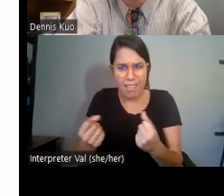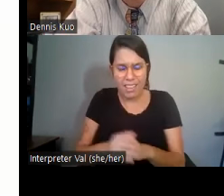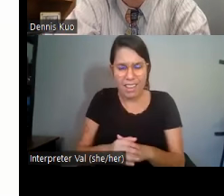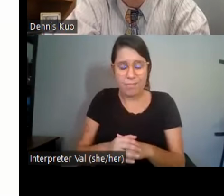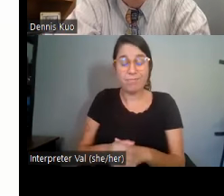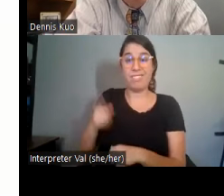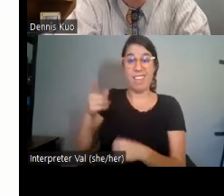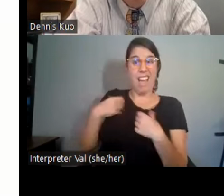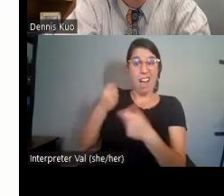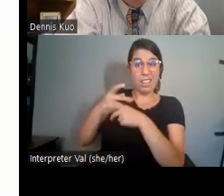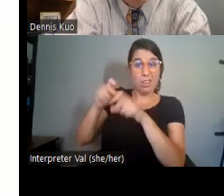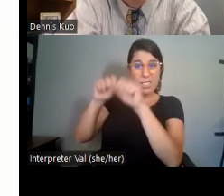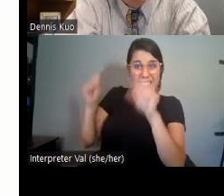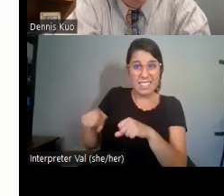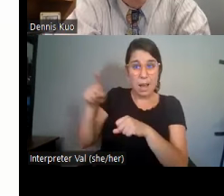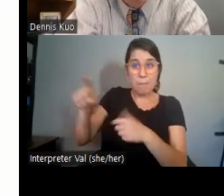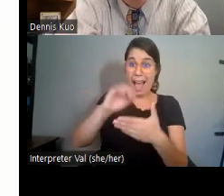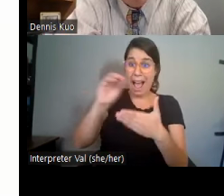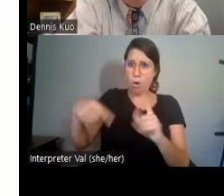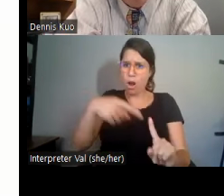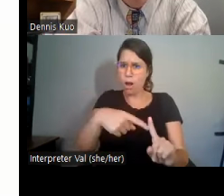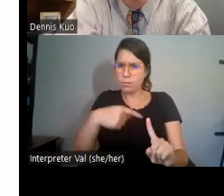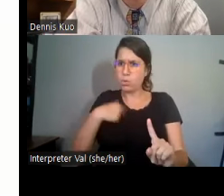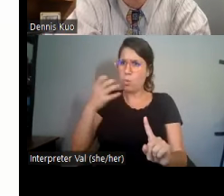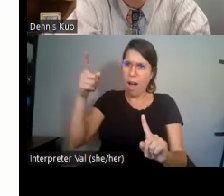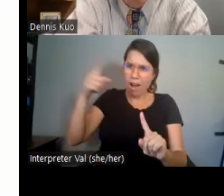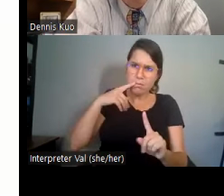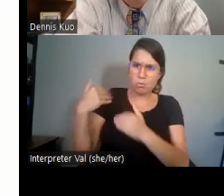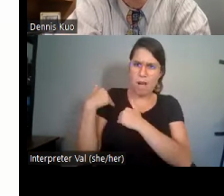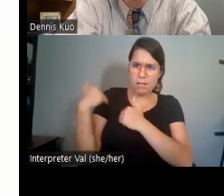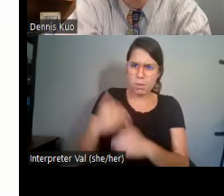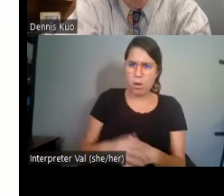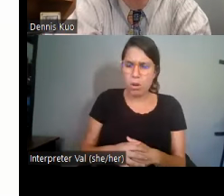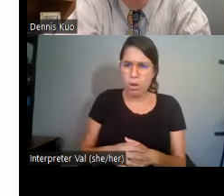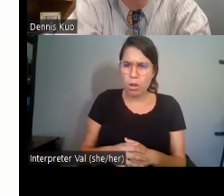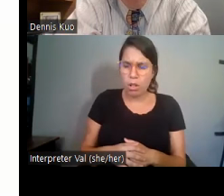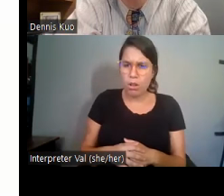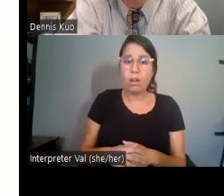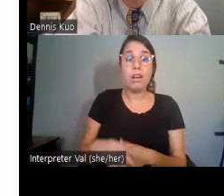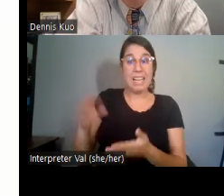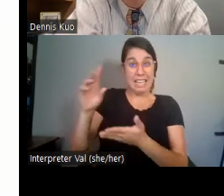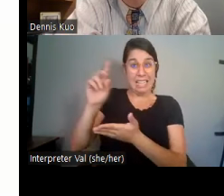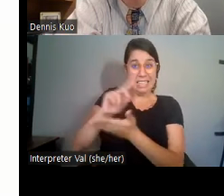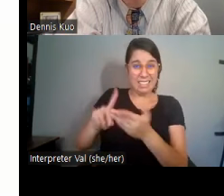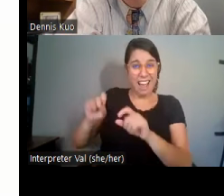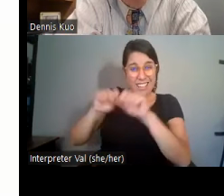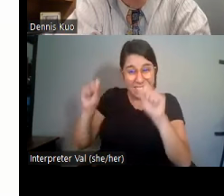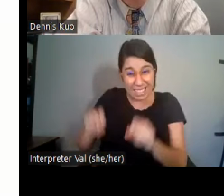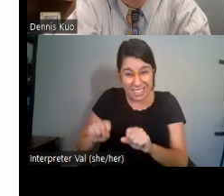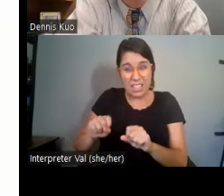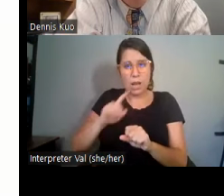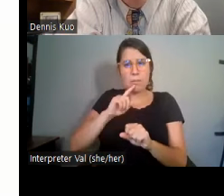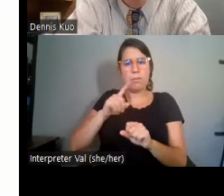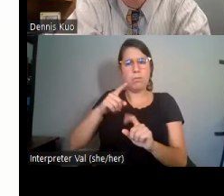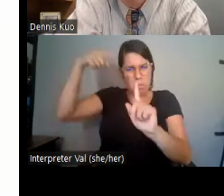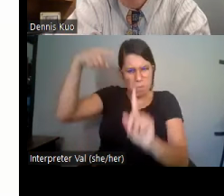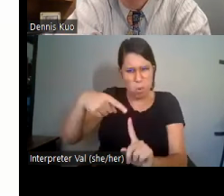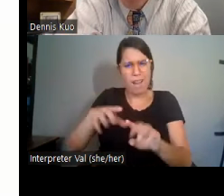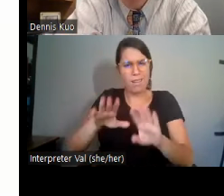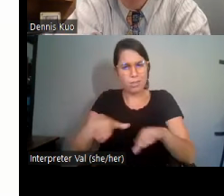measure outcomes that are meaningful to children and families. A call to design a system that is built around the needs of children and